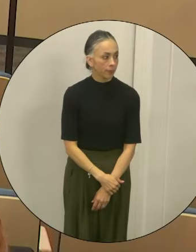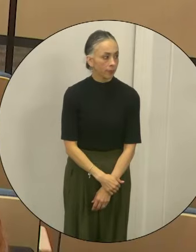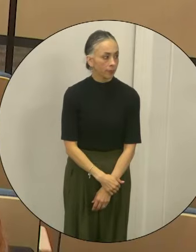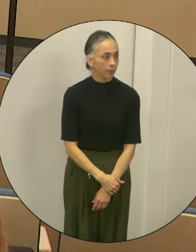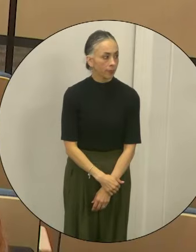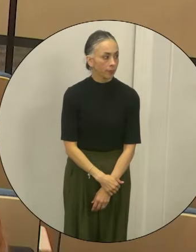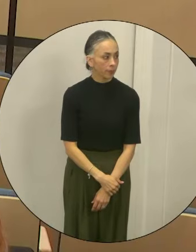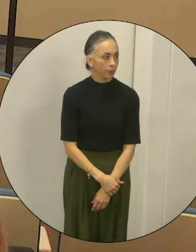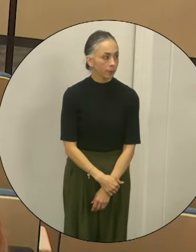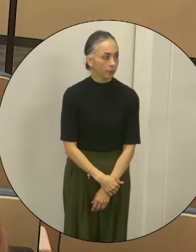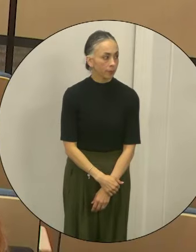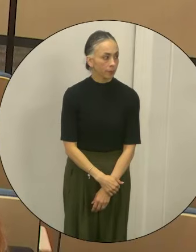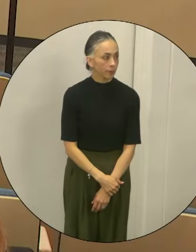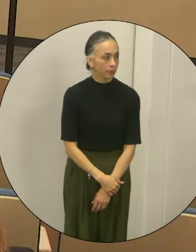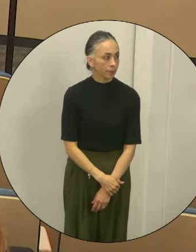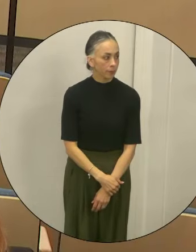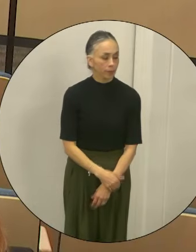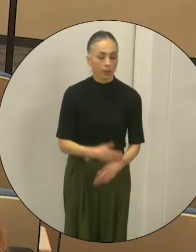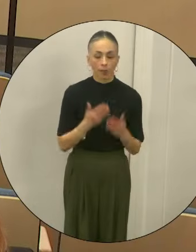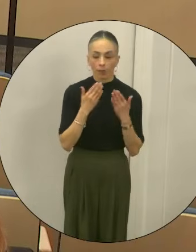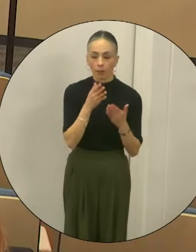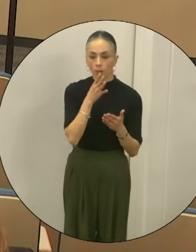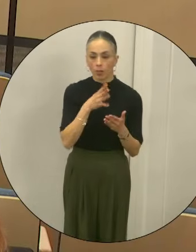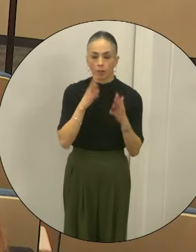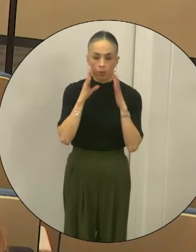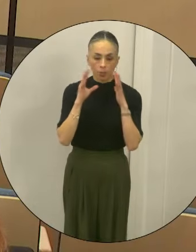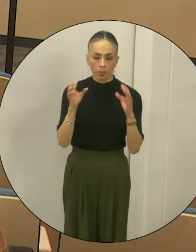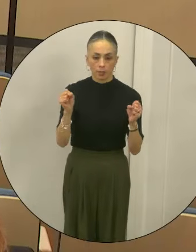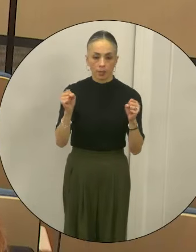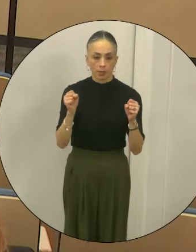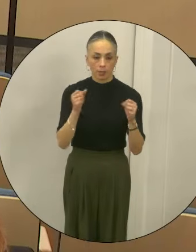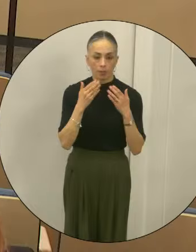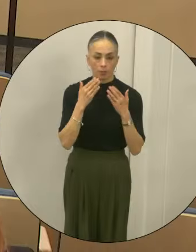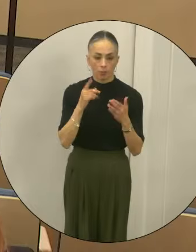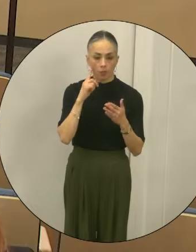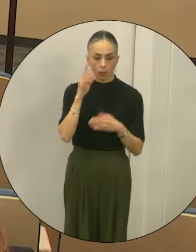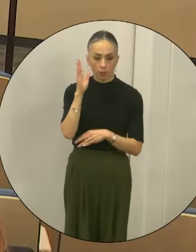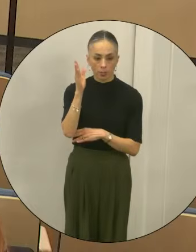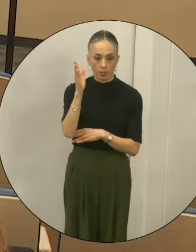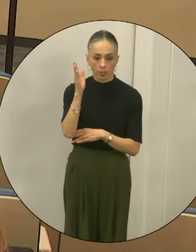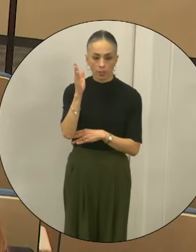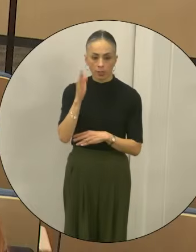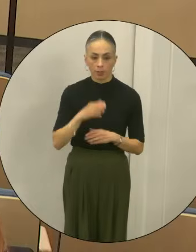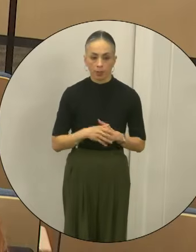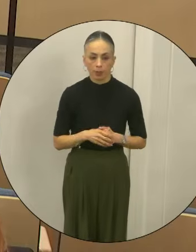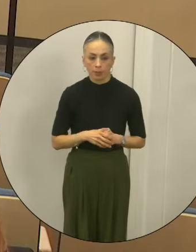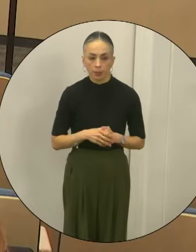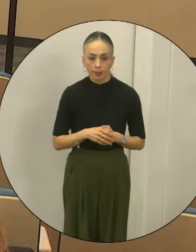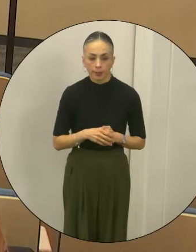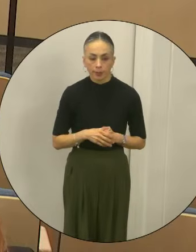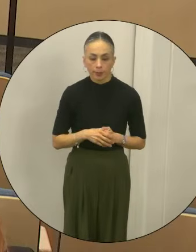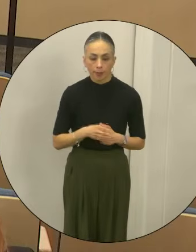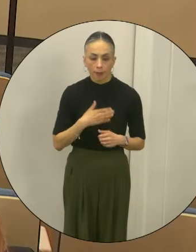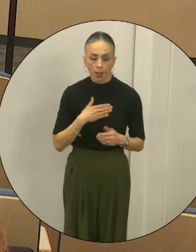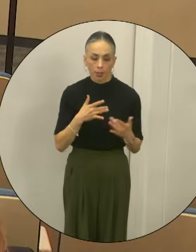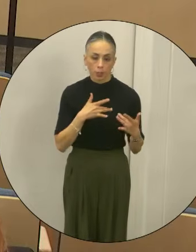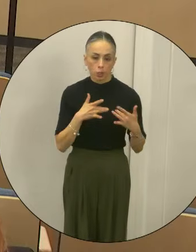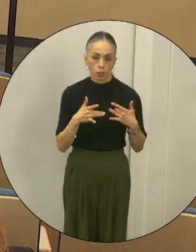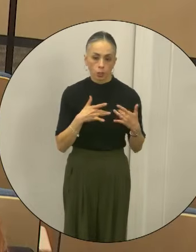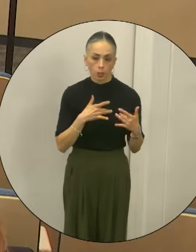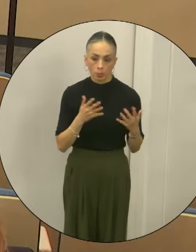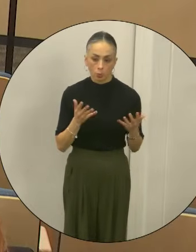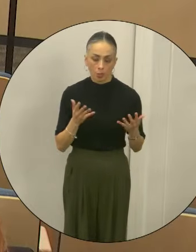Trustee Biassatti. Thank you, Madam President. And thank you for the presentation. My concern is